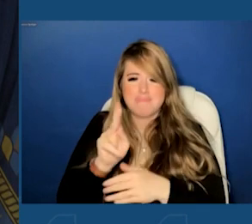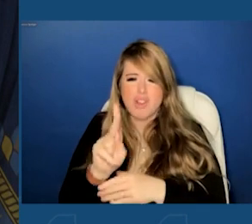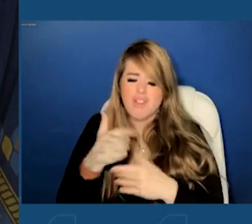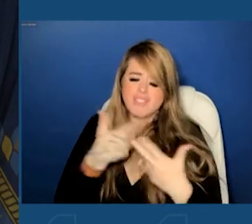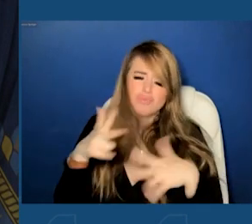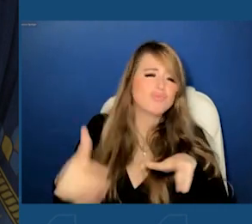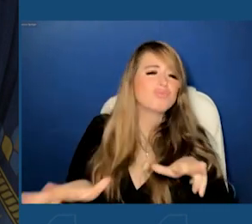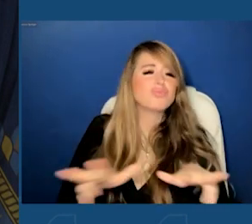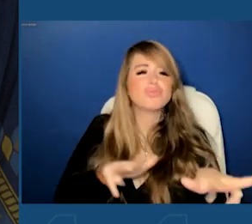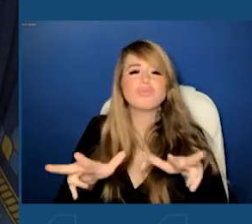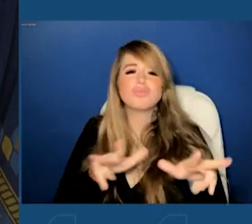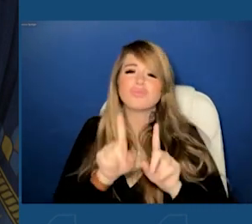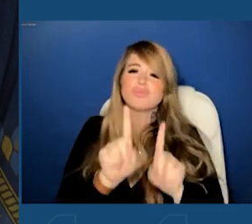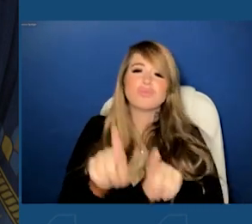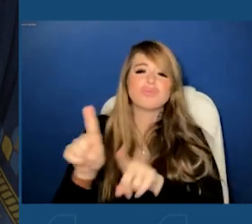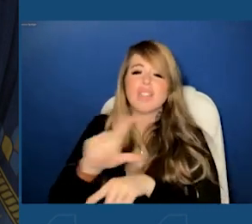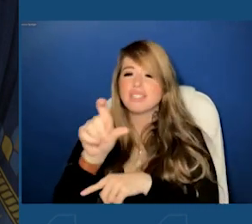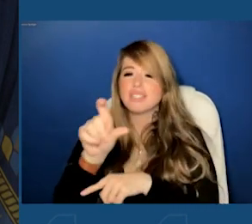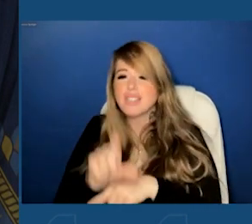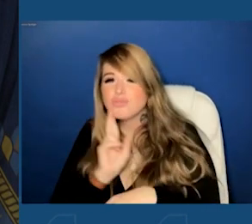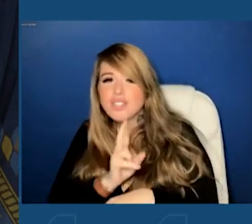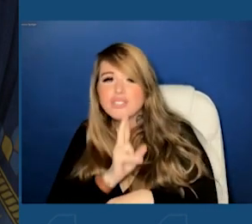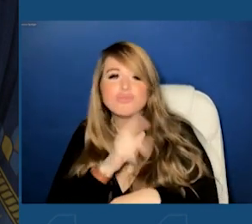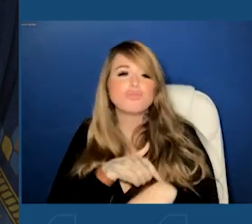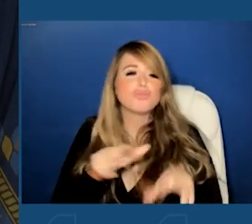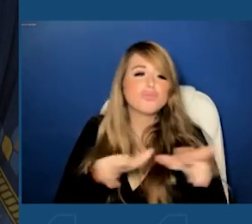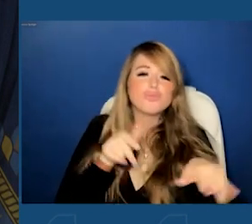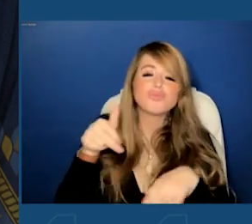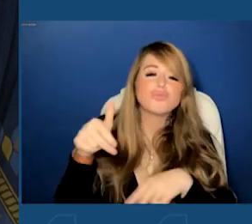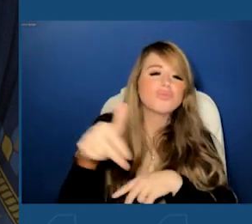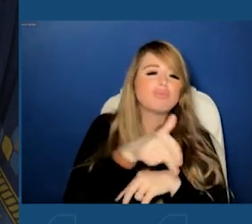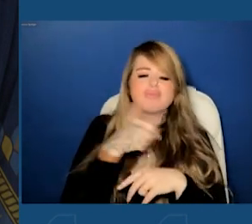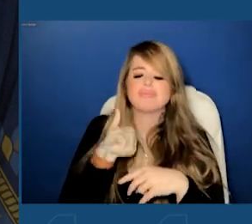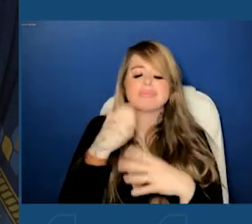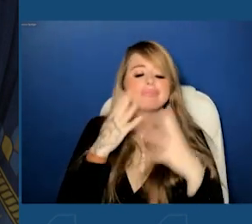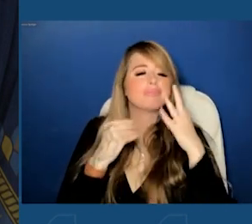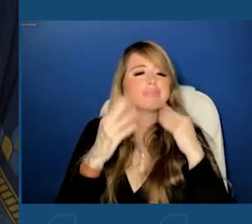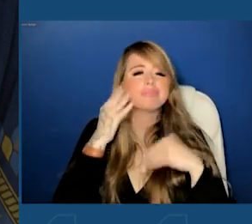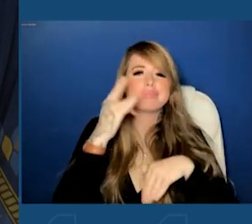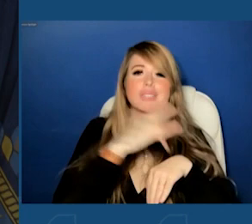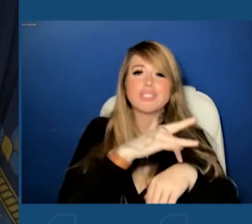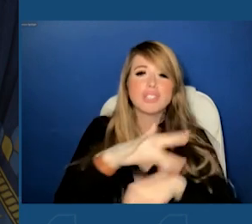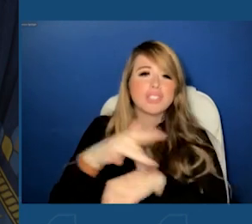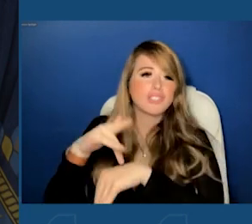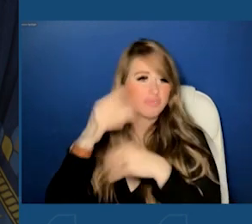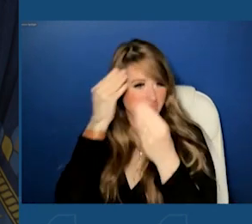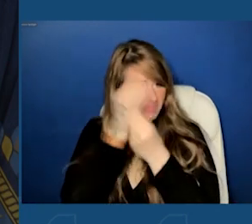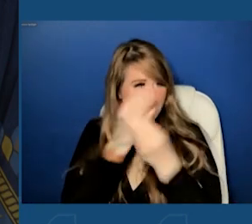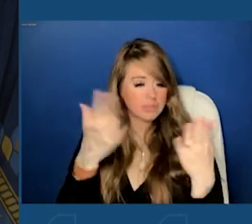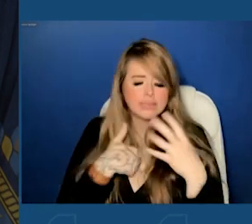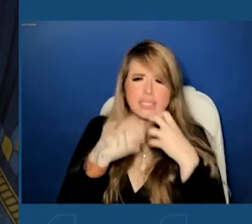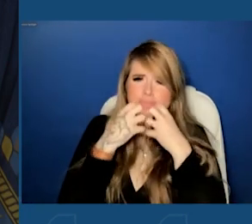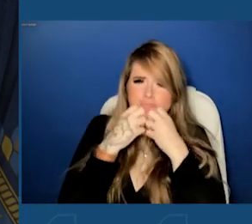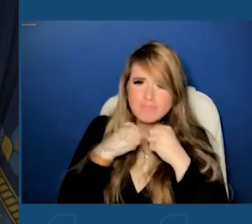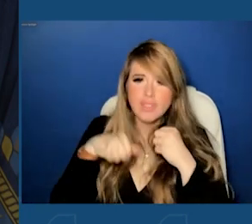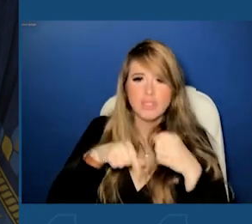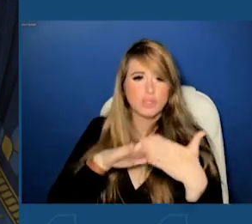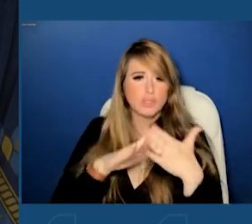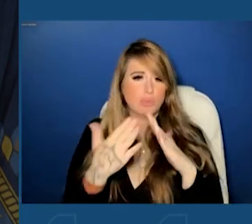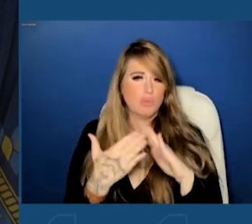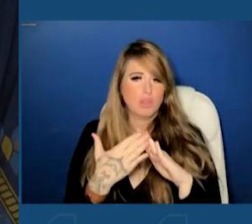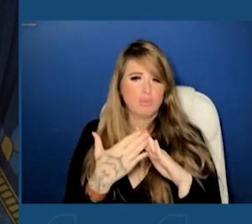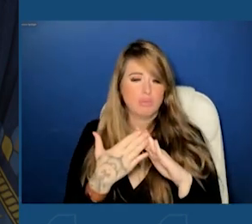Italian restaurants and strolled and gone to the culinary institute, I have been everywhere. I cherish this community and never ever take for